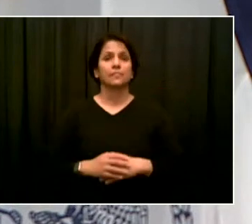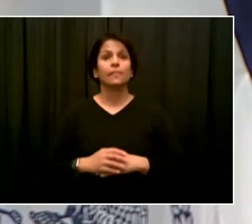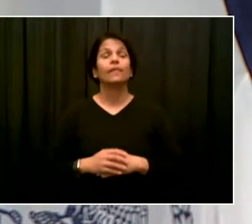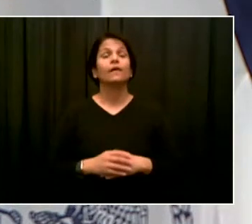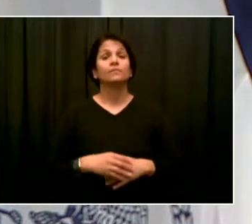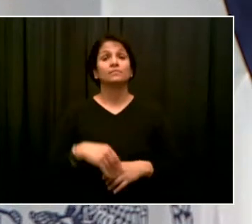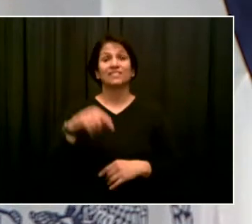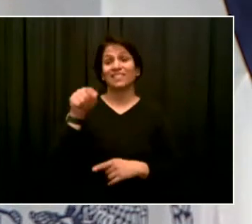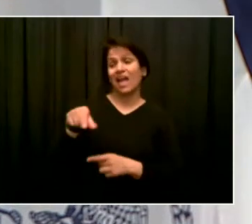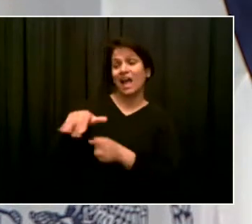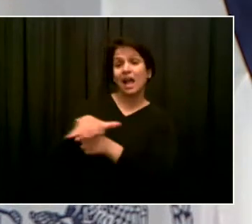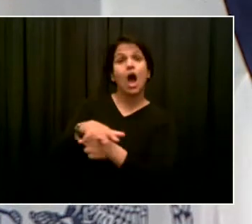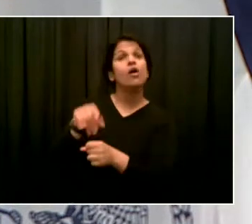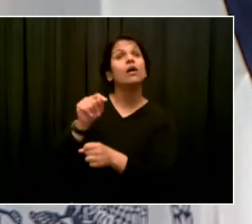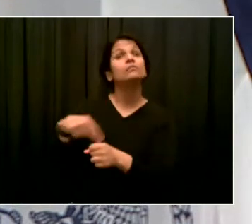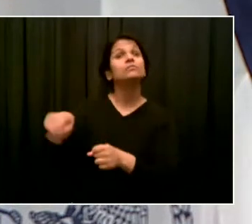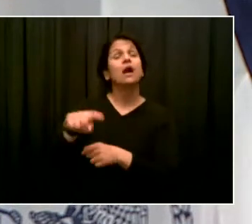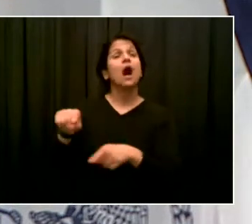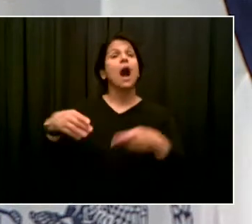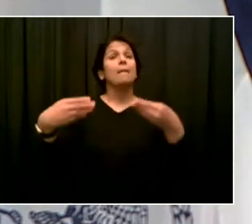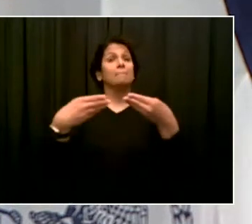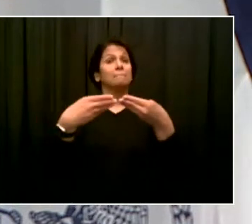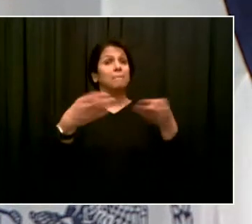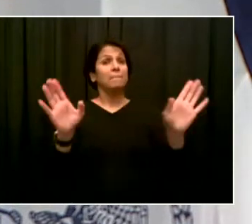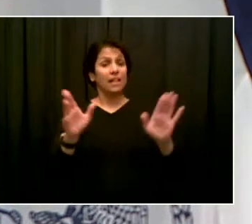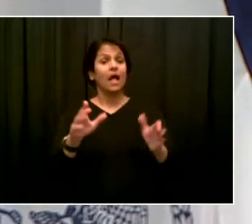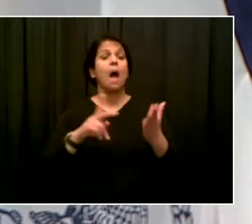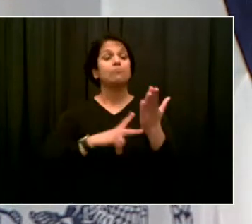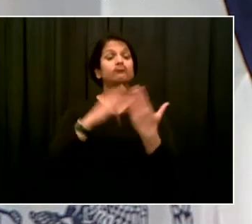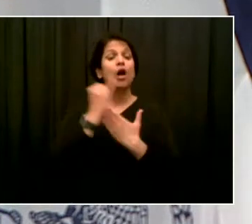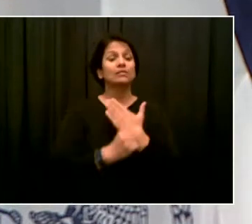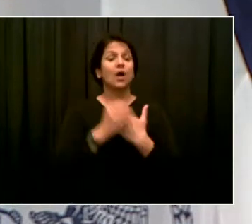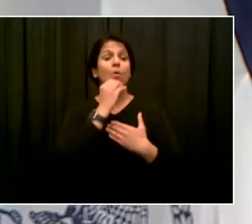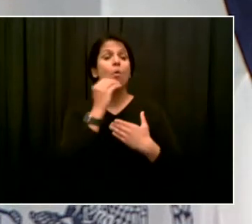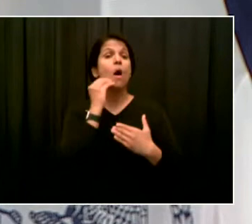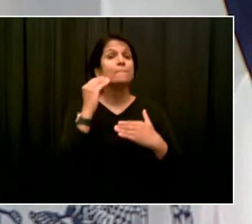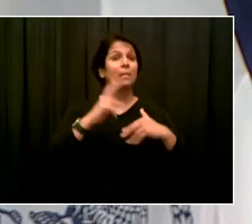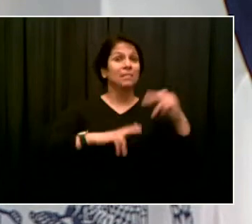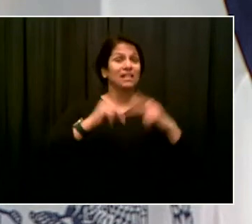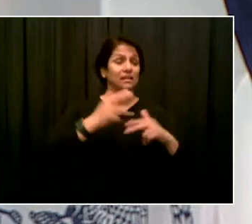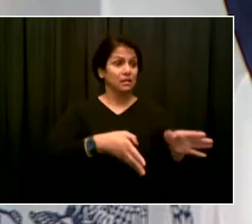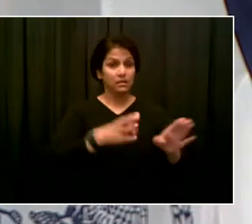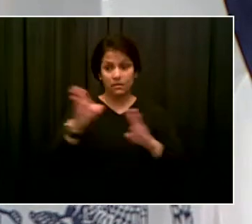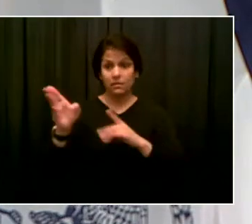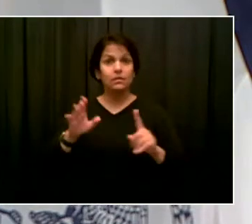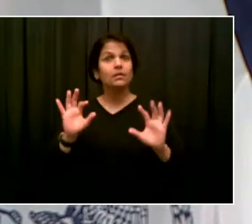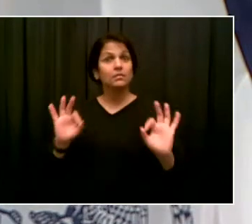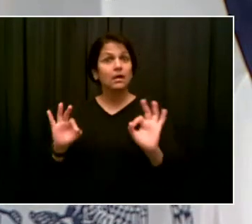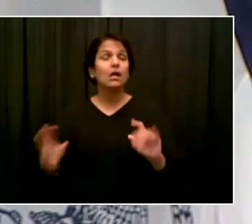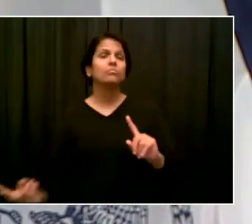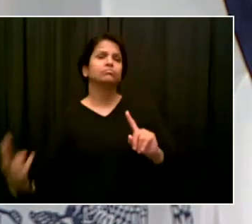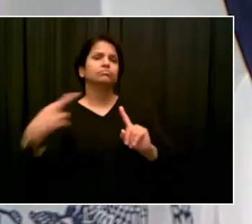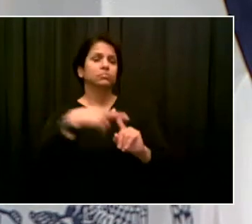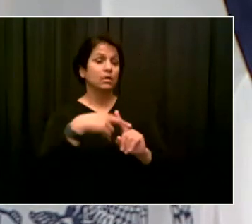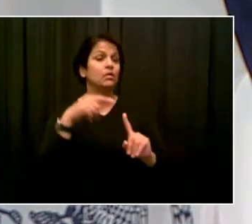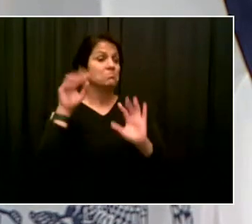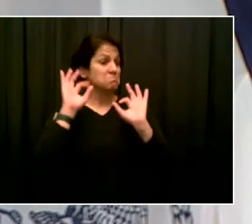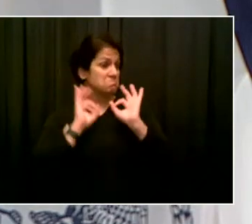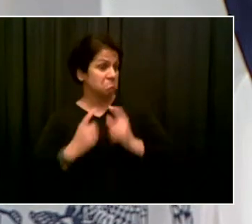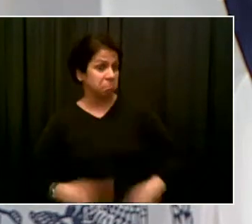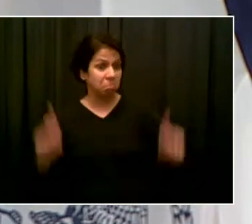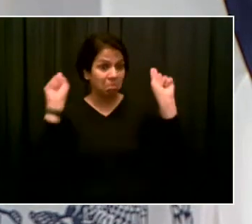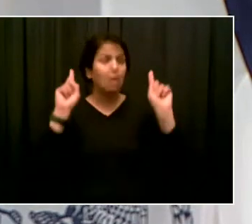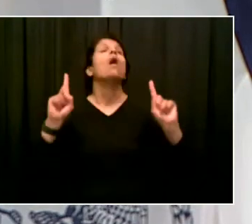the concept more and more citywide. But I think it's something that's really going to help families. We aim it to be a universal approach